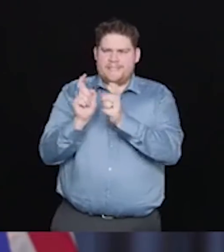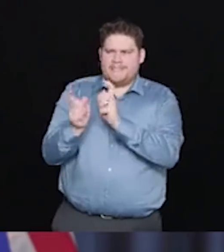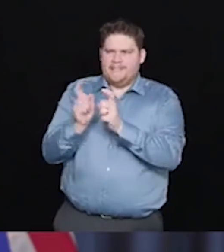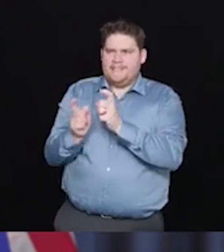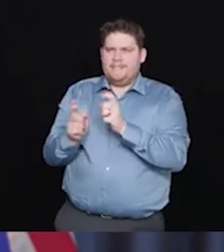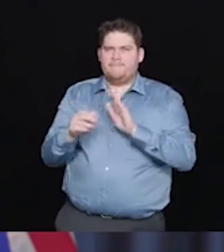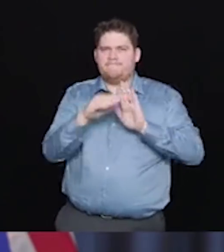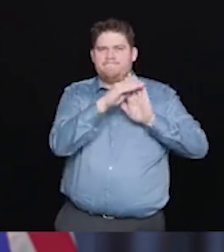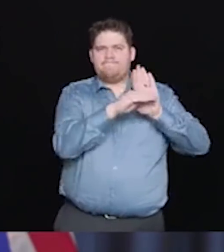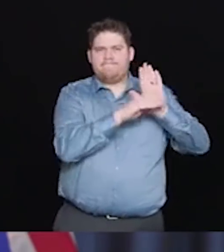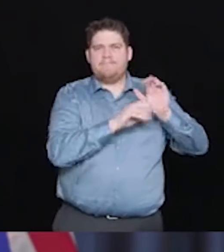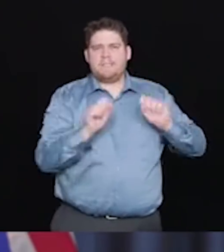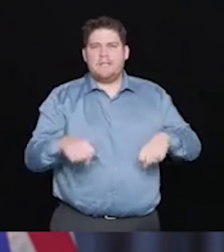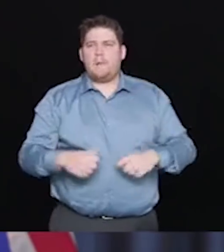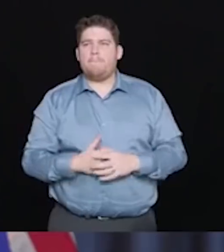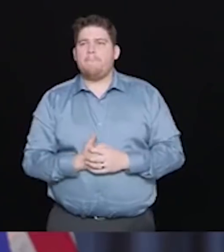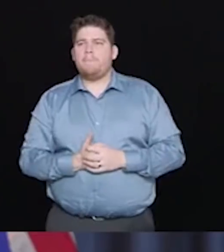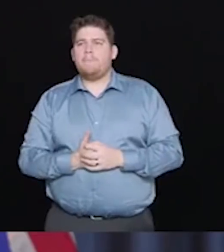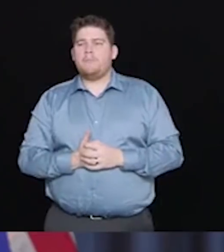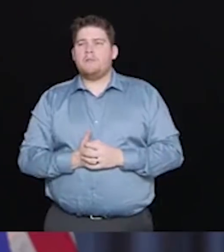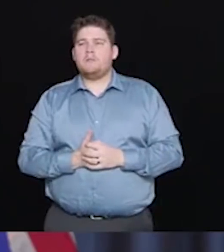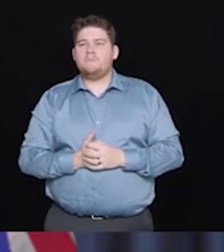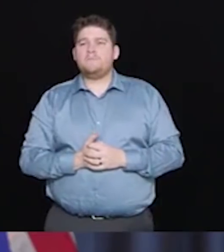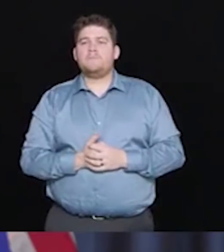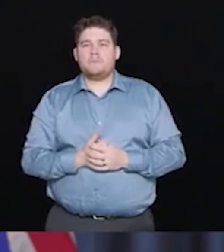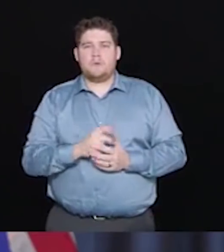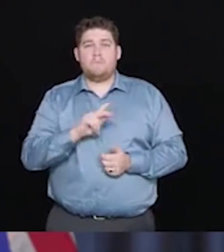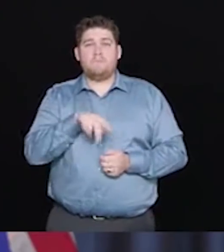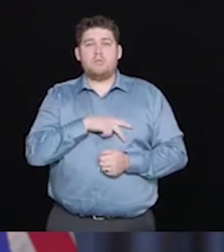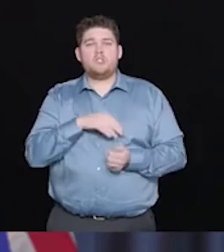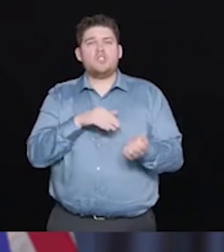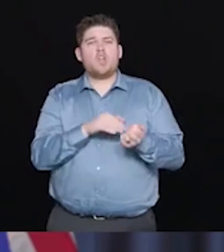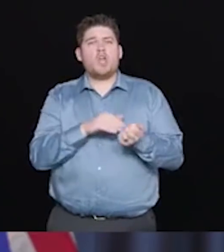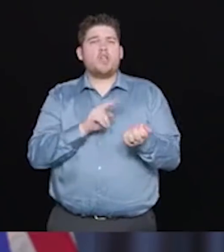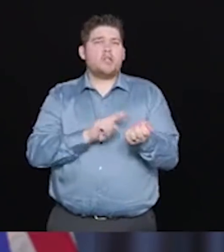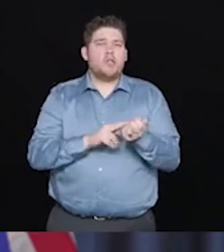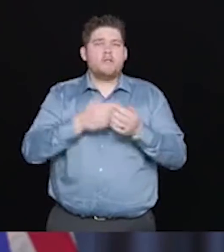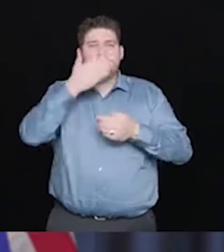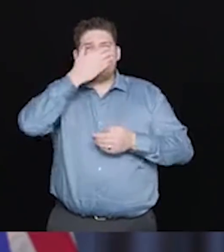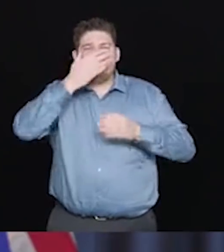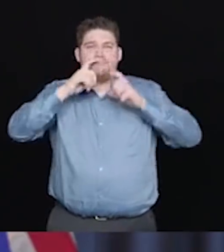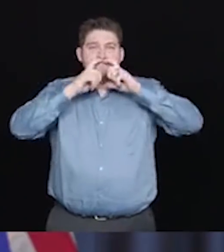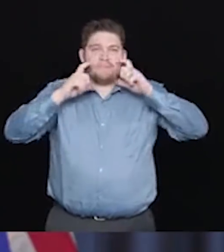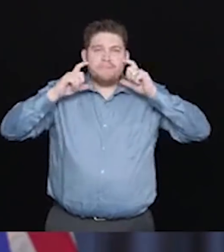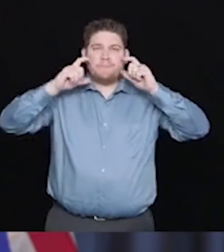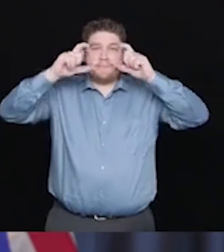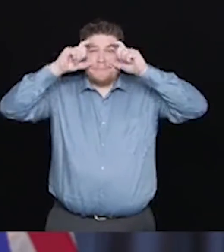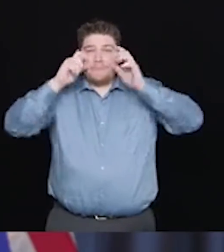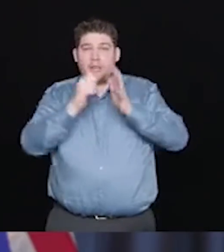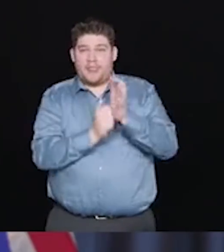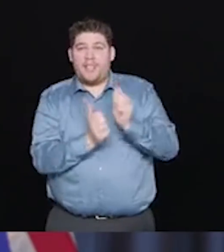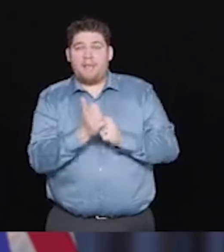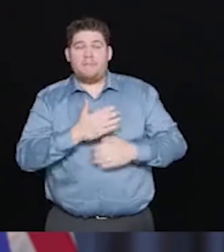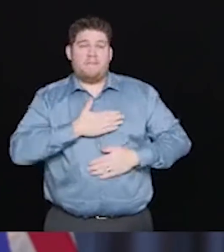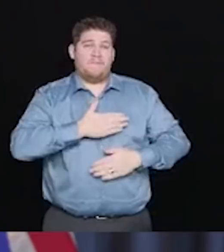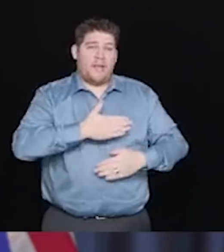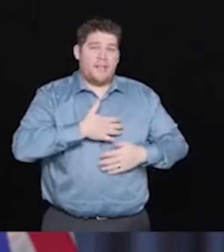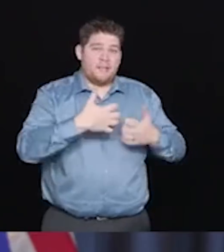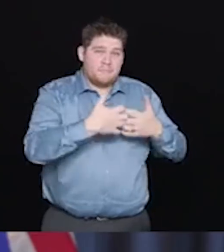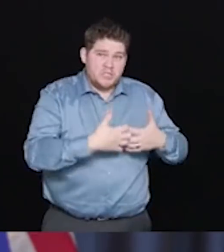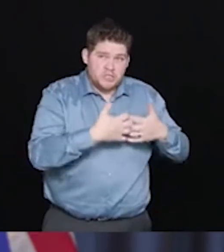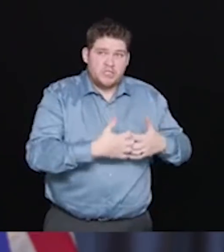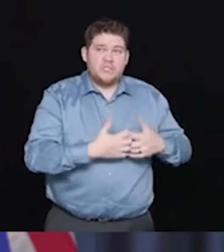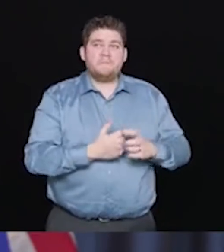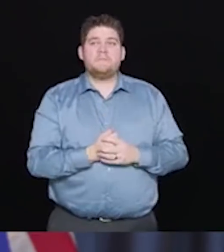ventilator and decision making about who will get scarce treatments if that comes to pass. So we do have a very